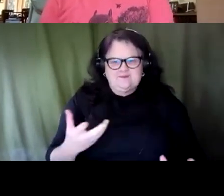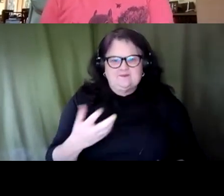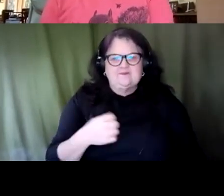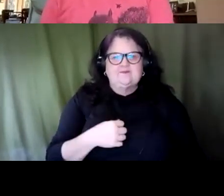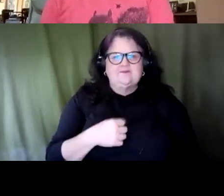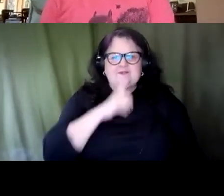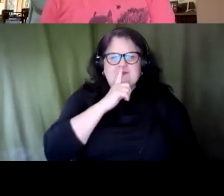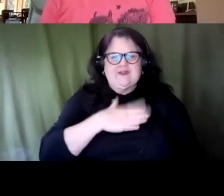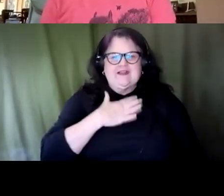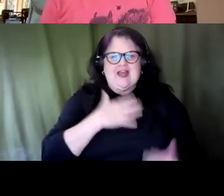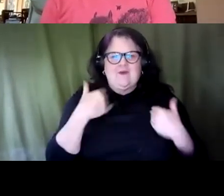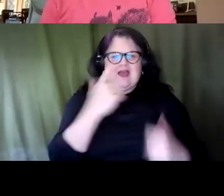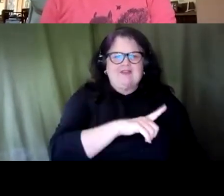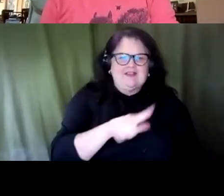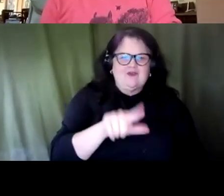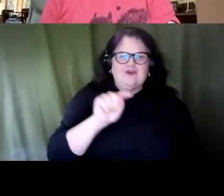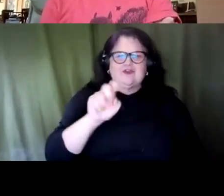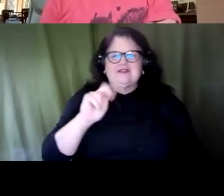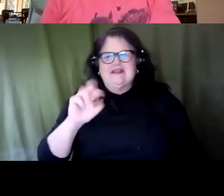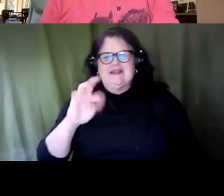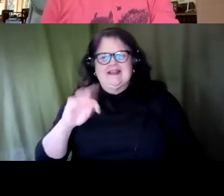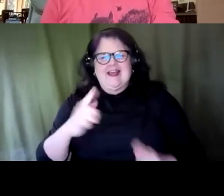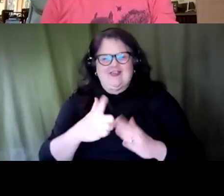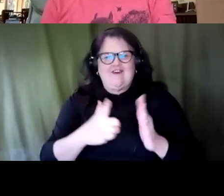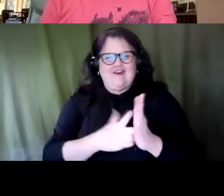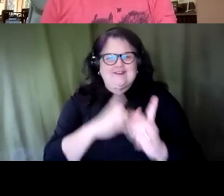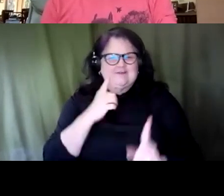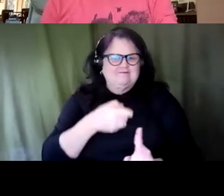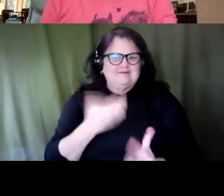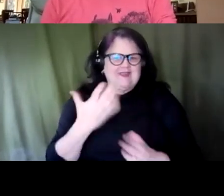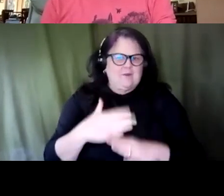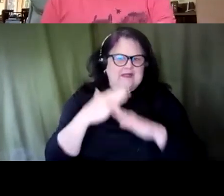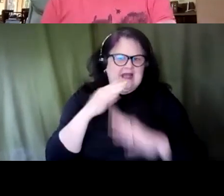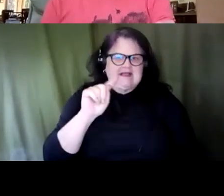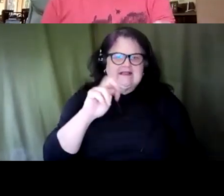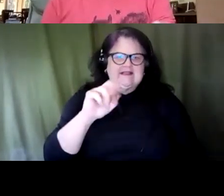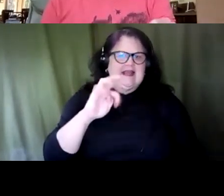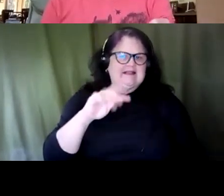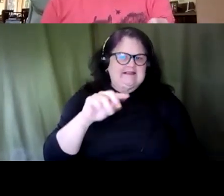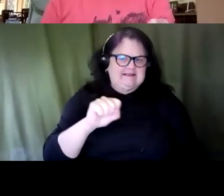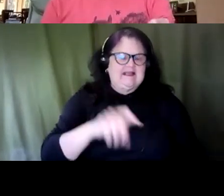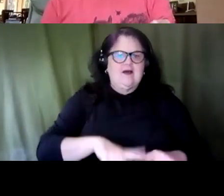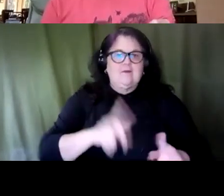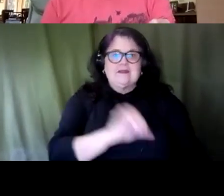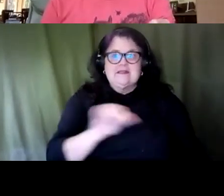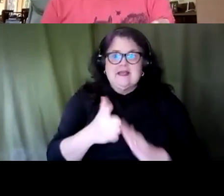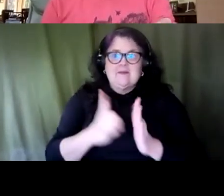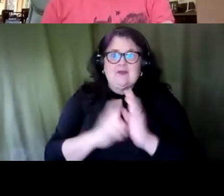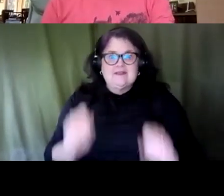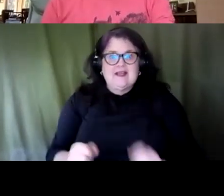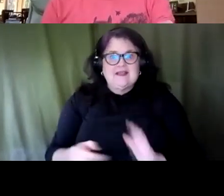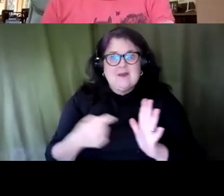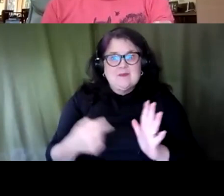really glad we have landlord-tenant laws, particularly in the sense that they protect tenants. But the same laws can sometimes